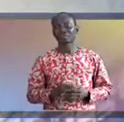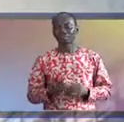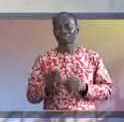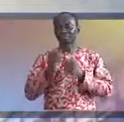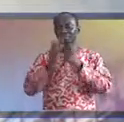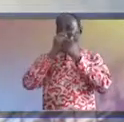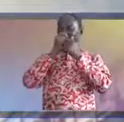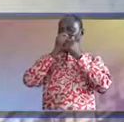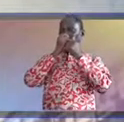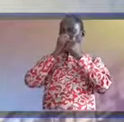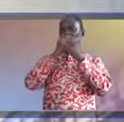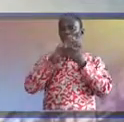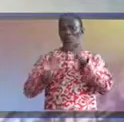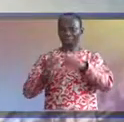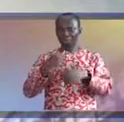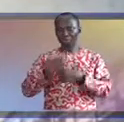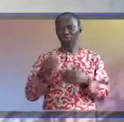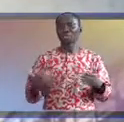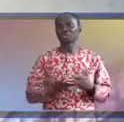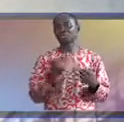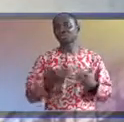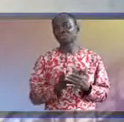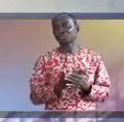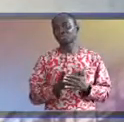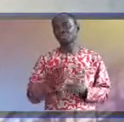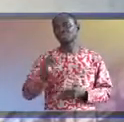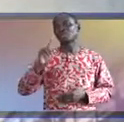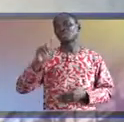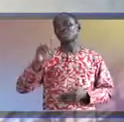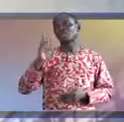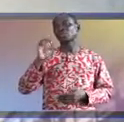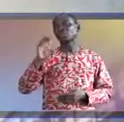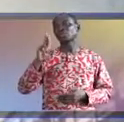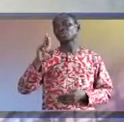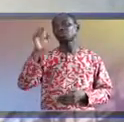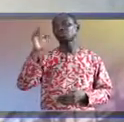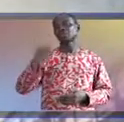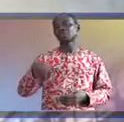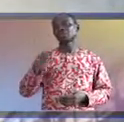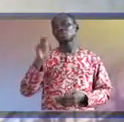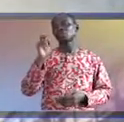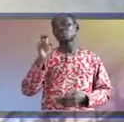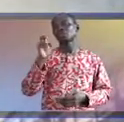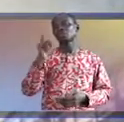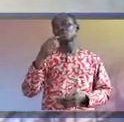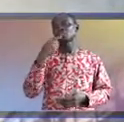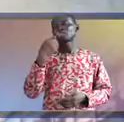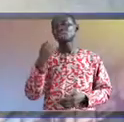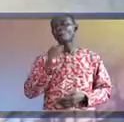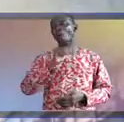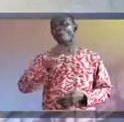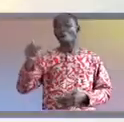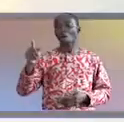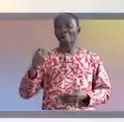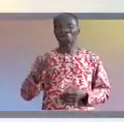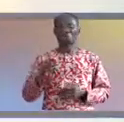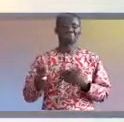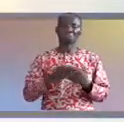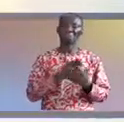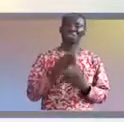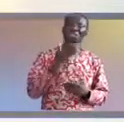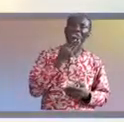na kolonto fu me di kan ti dumie no jije mu dumie sa no se ye nyina se Jew fo se